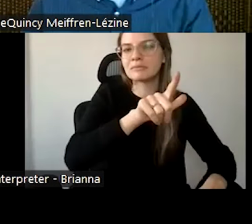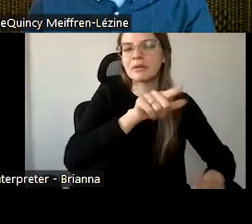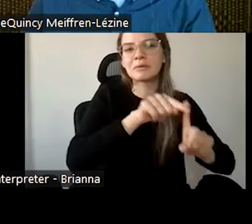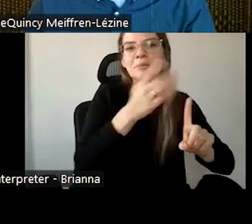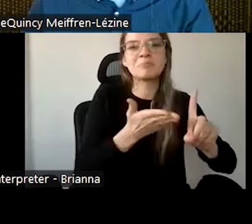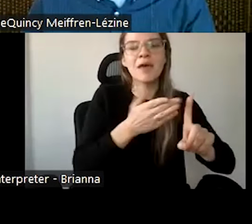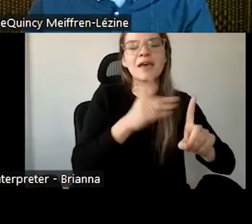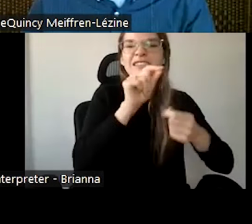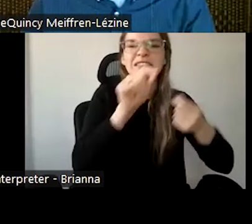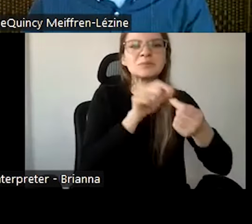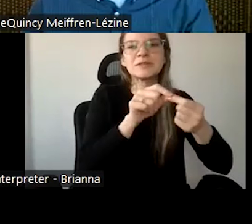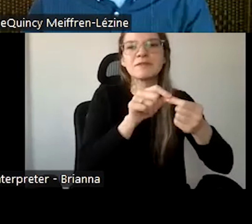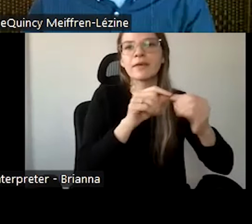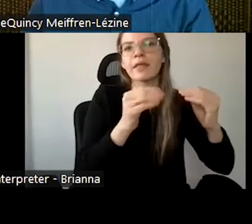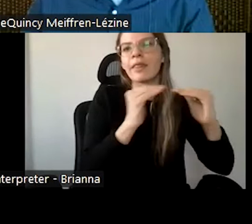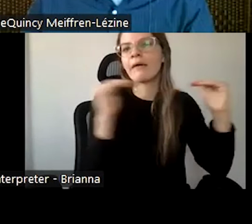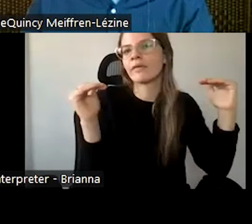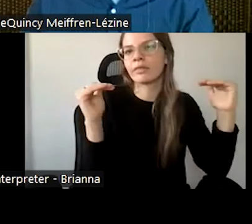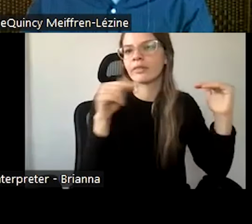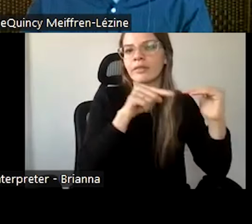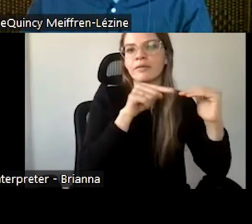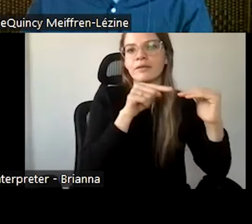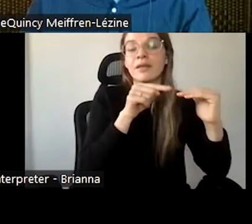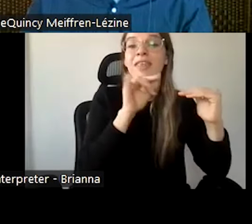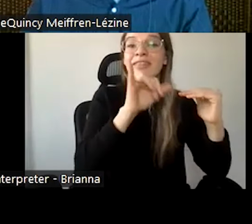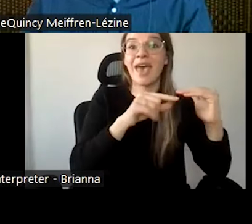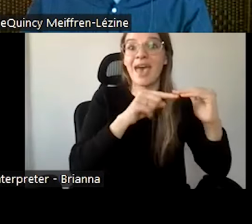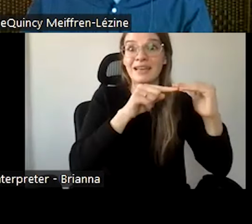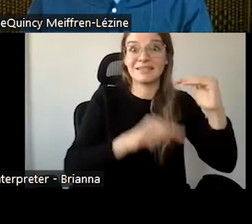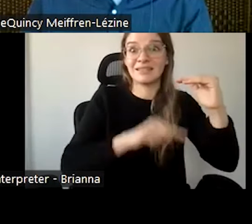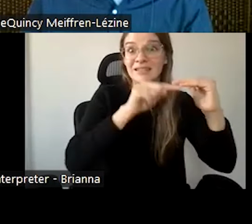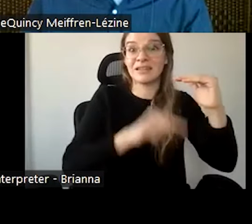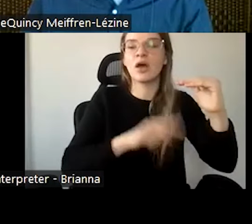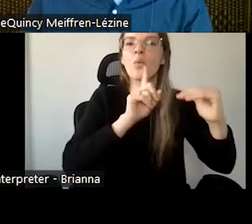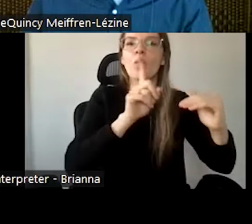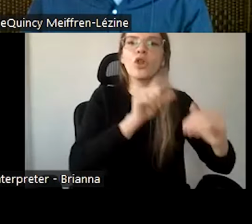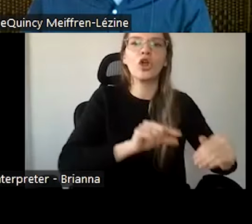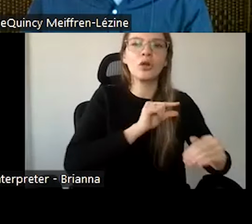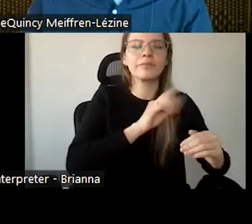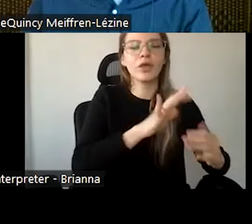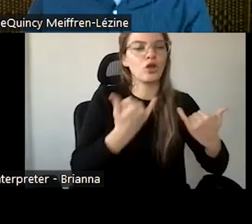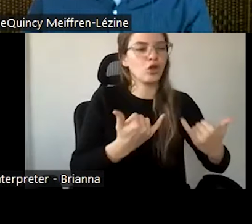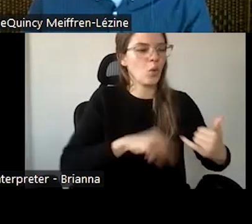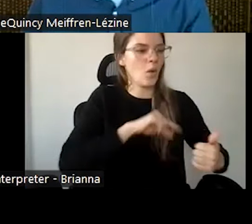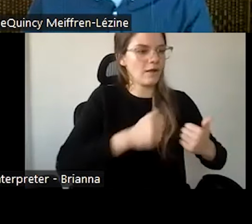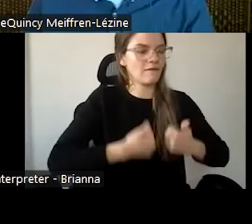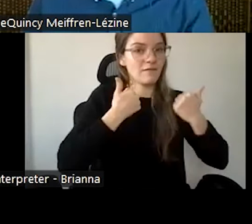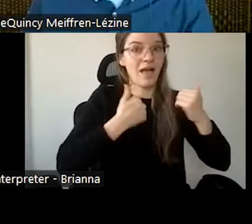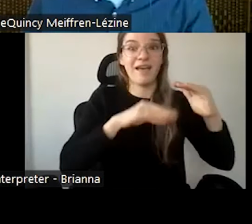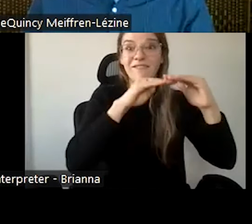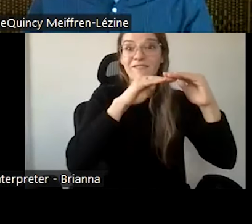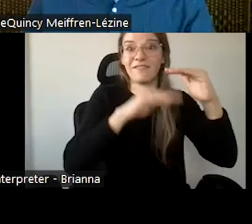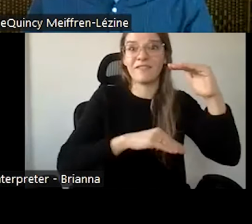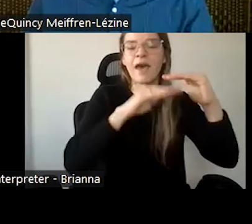certain level of distance between what their current quality of life is and how far it has to